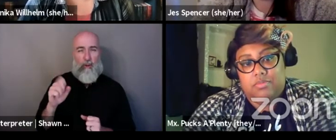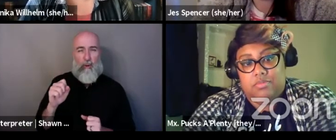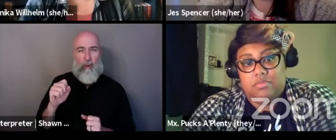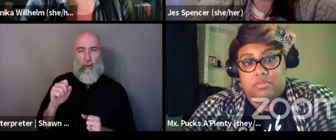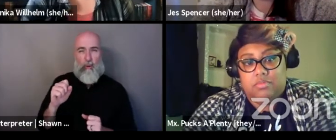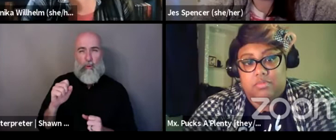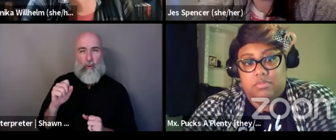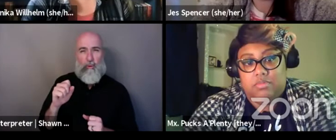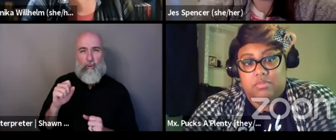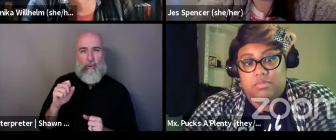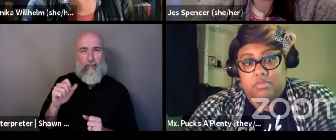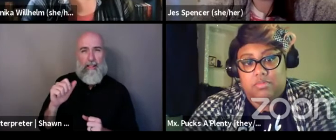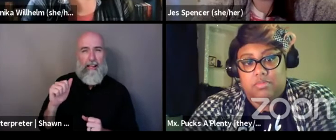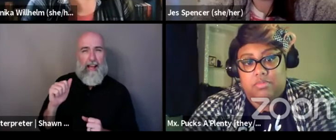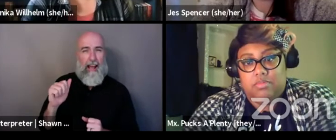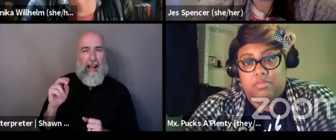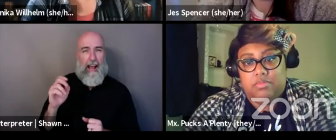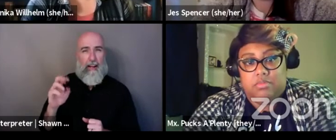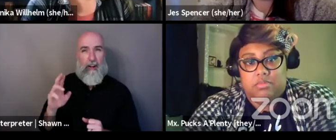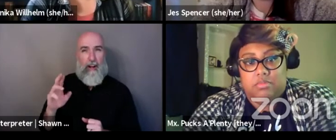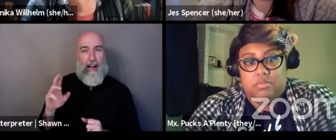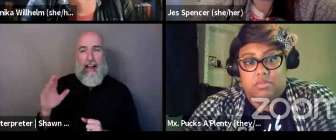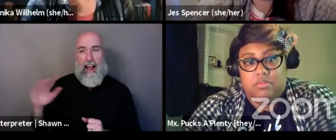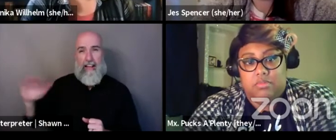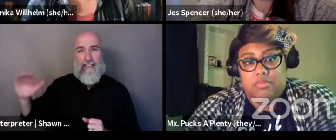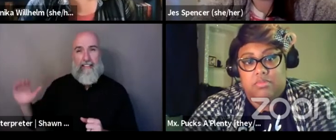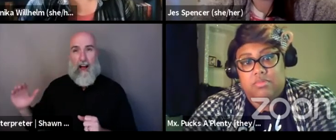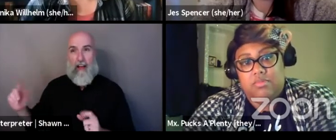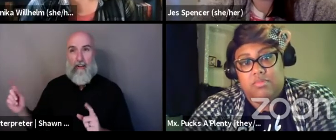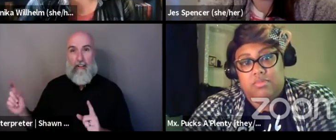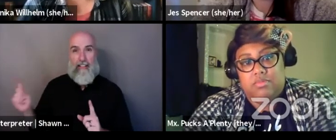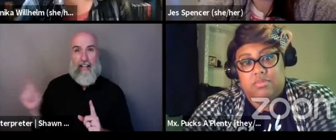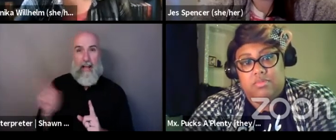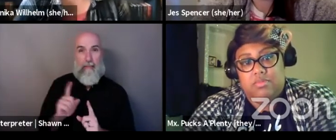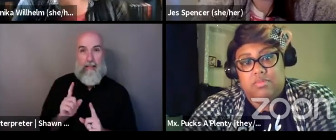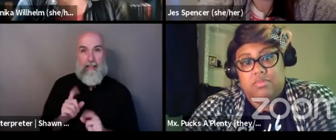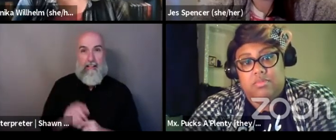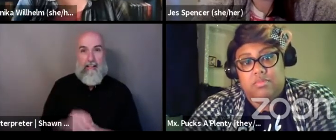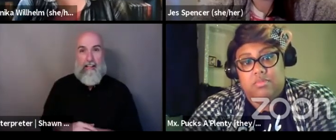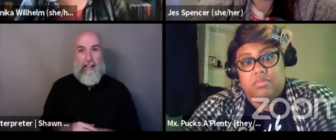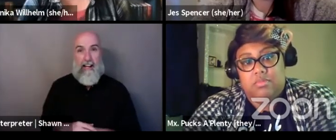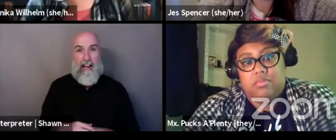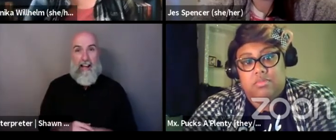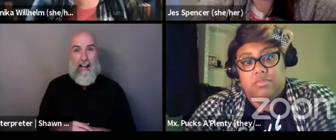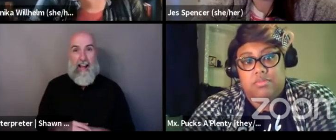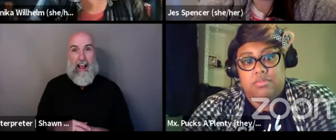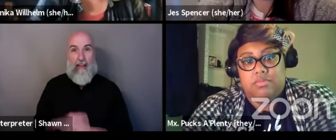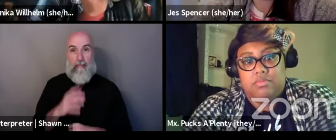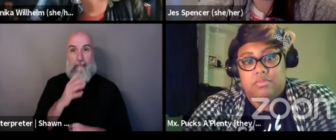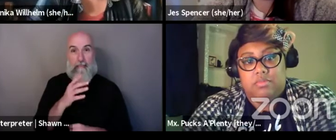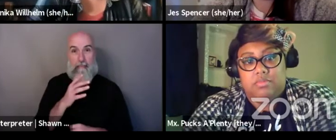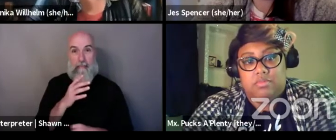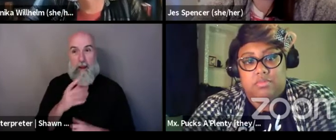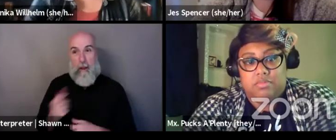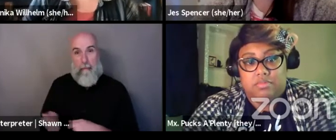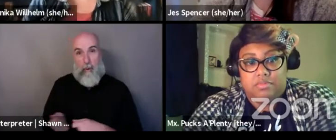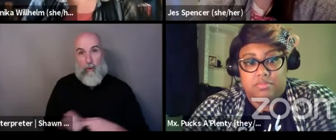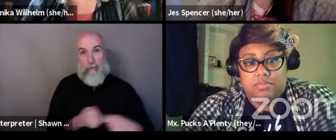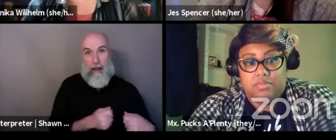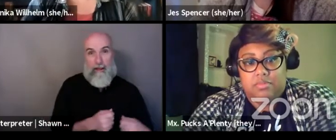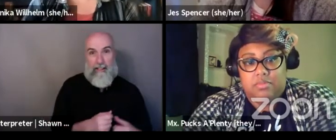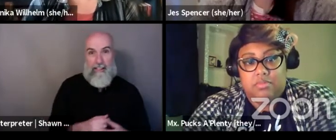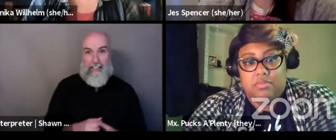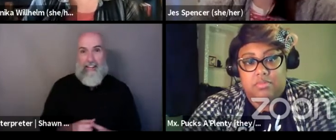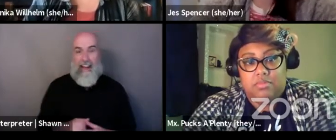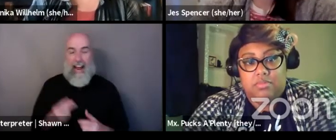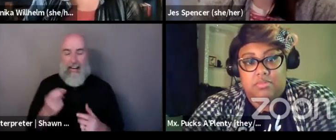his little toddler like came in, and then the mom like pulled him out, you know, and he was